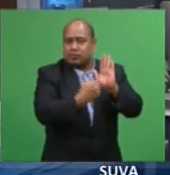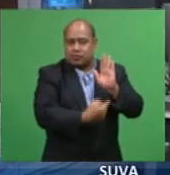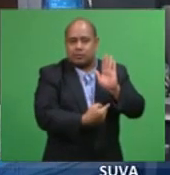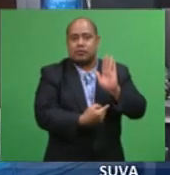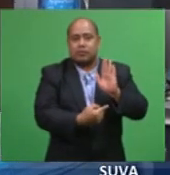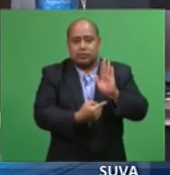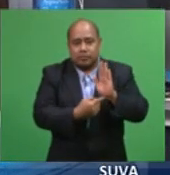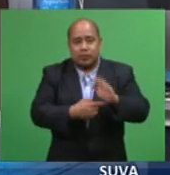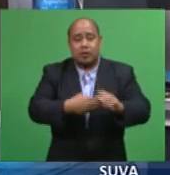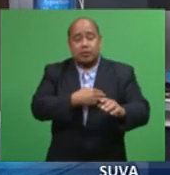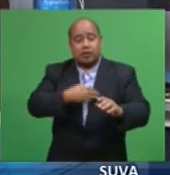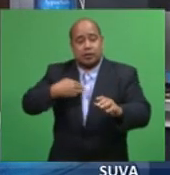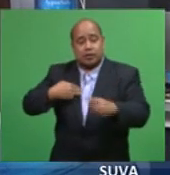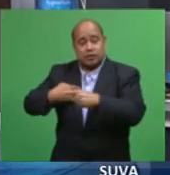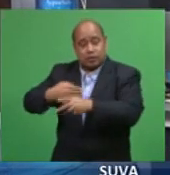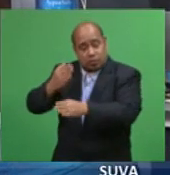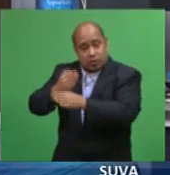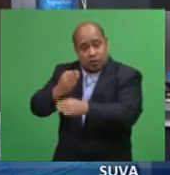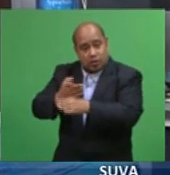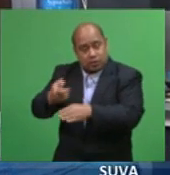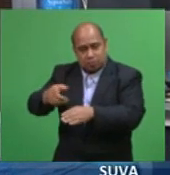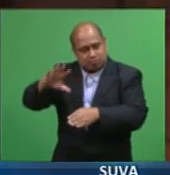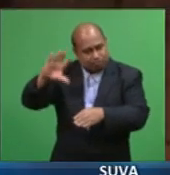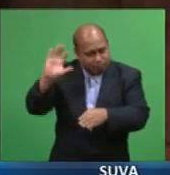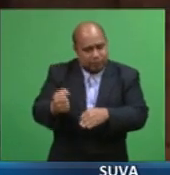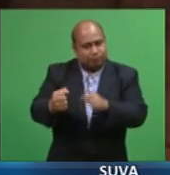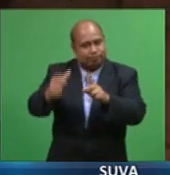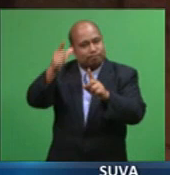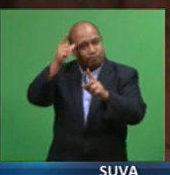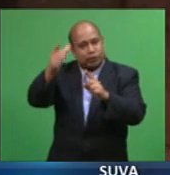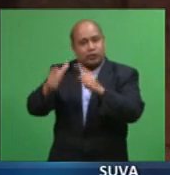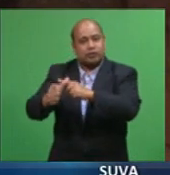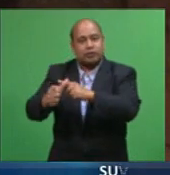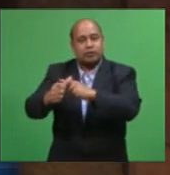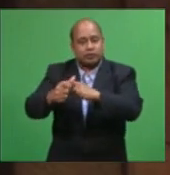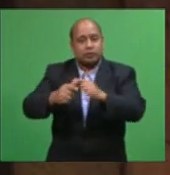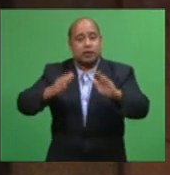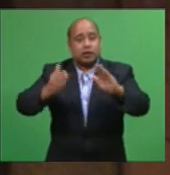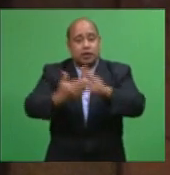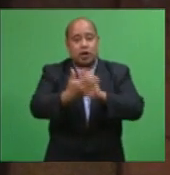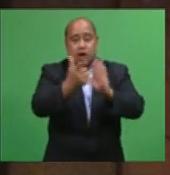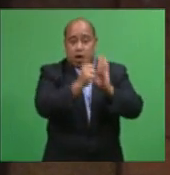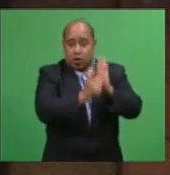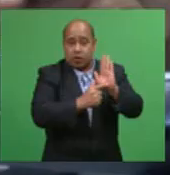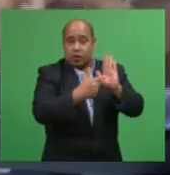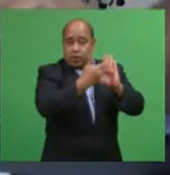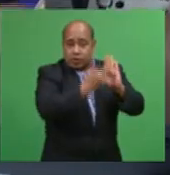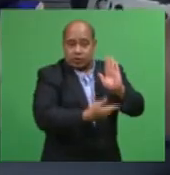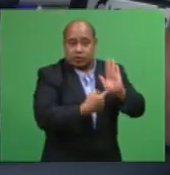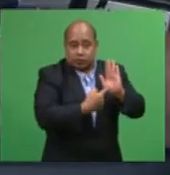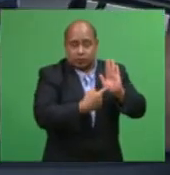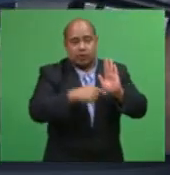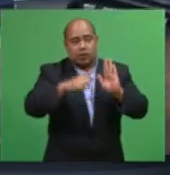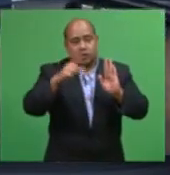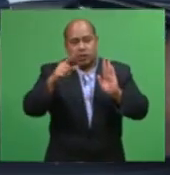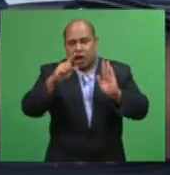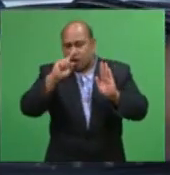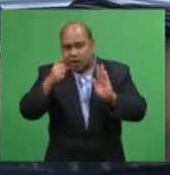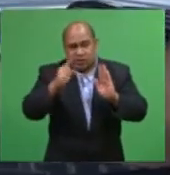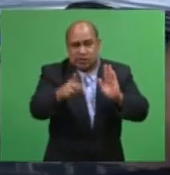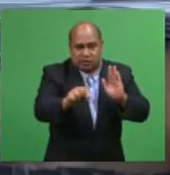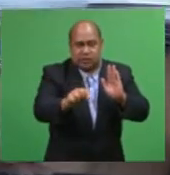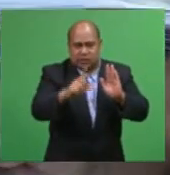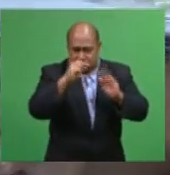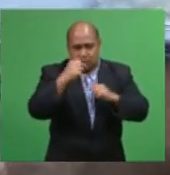says employers must understand that under the Employment Relations Act, what they can and cannot do is limited, and these must be respected during